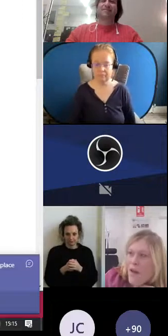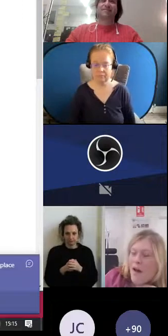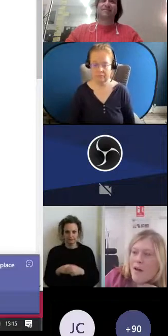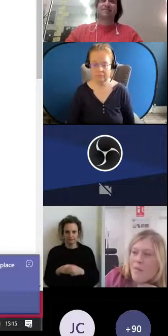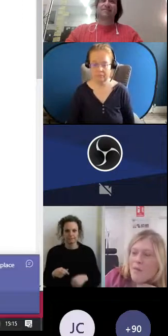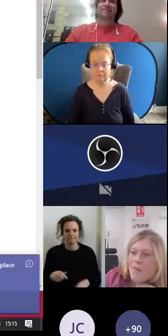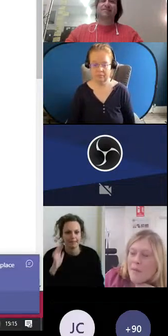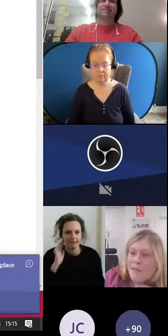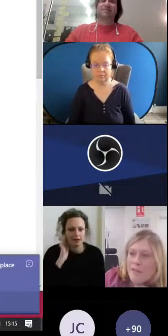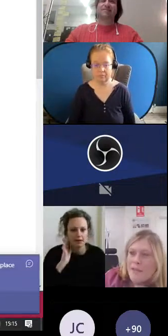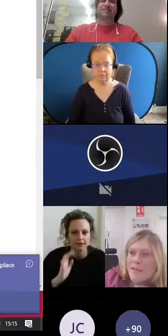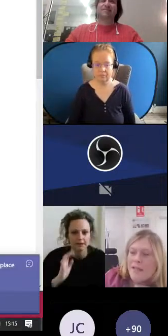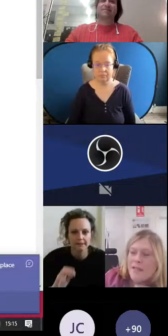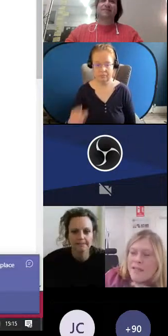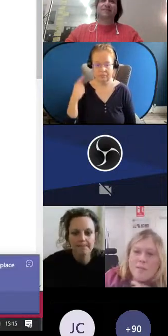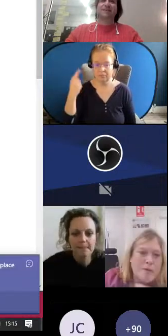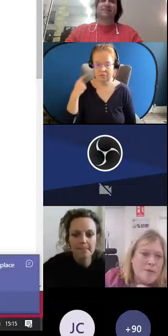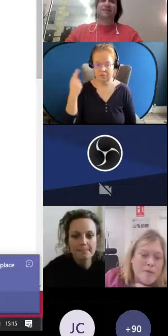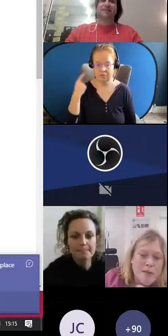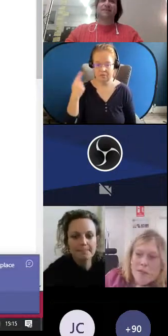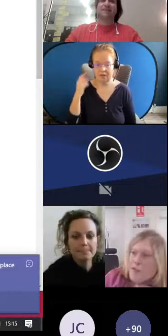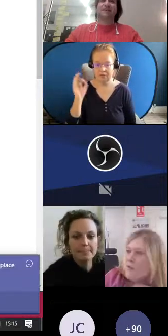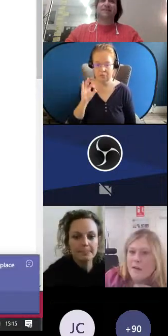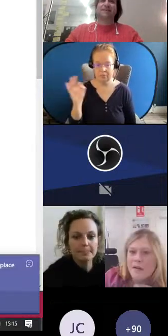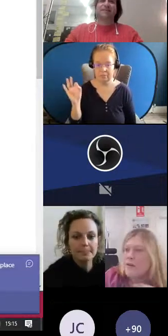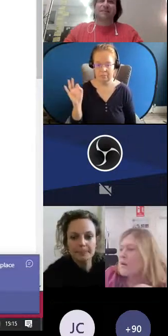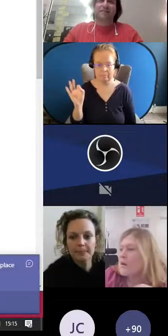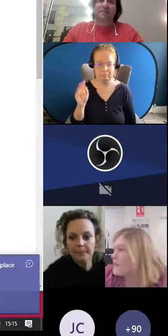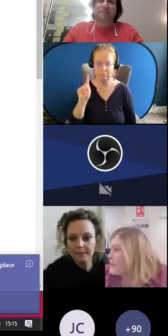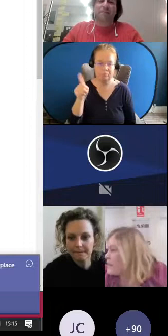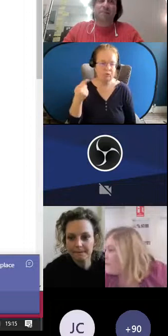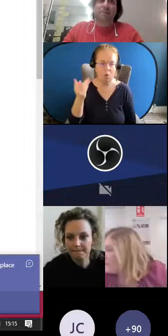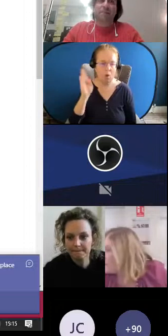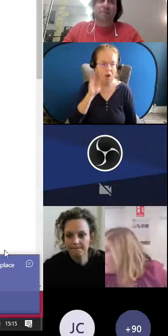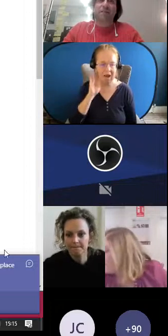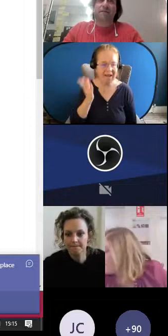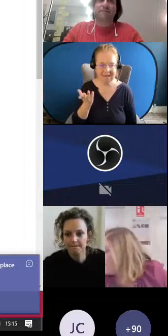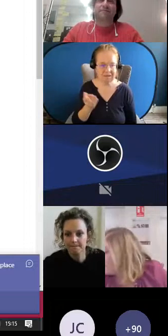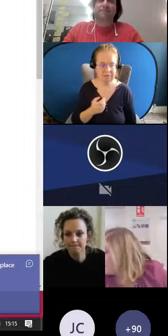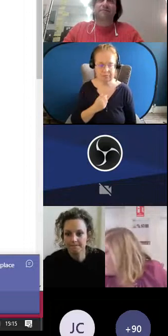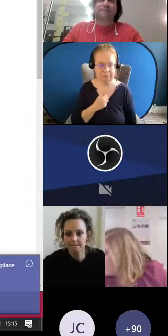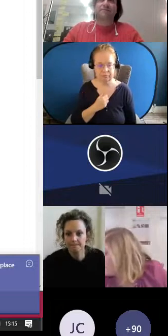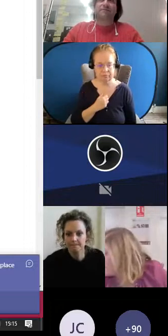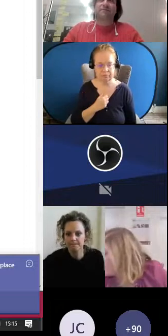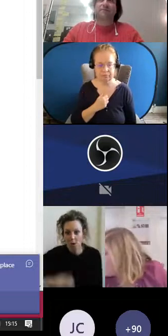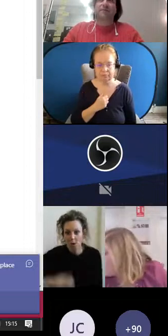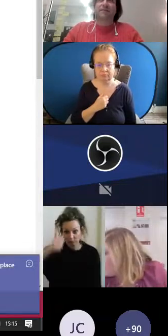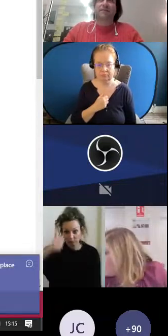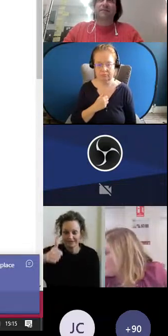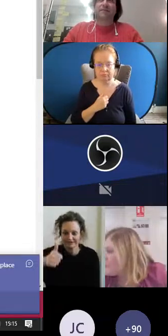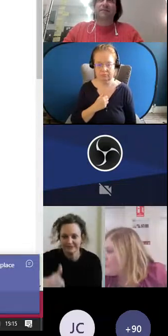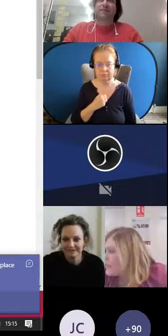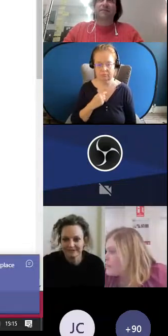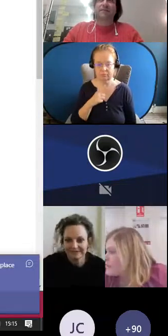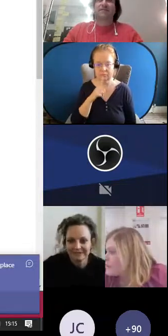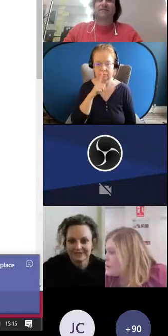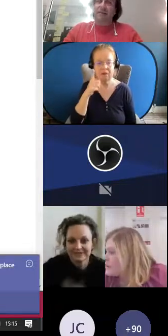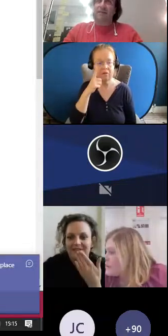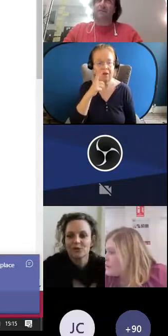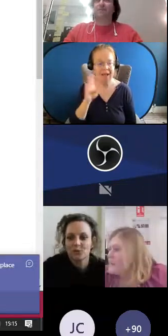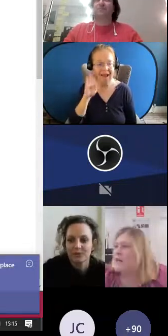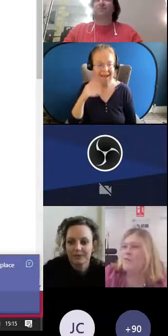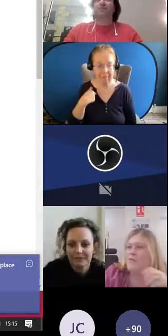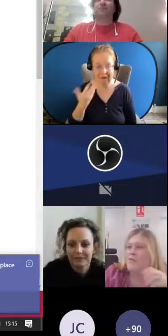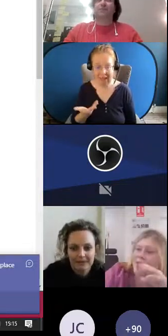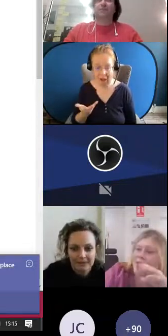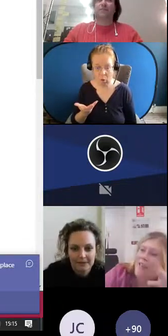Catherine can't hear you. still on mute. Can you hear me now?